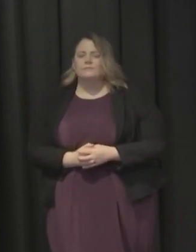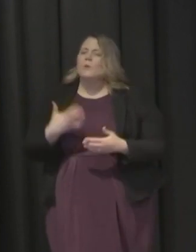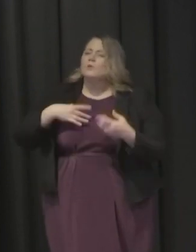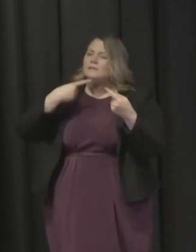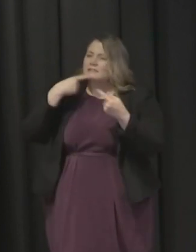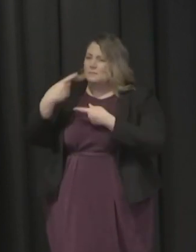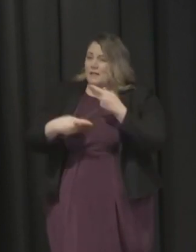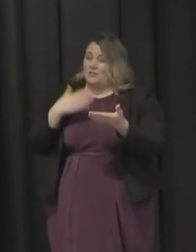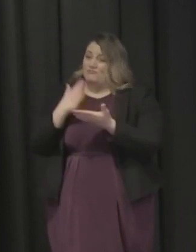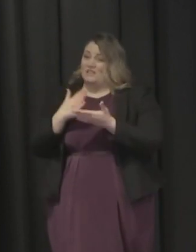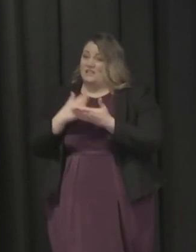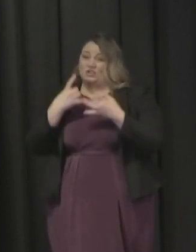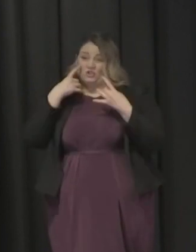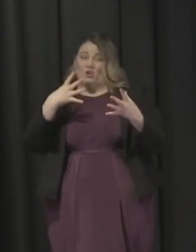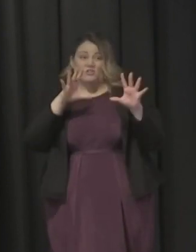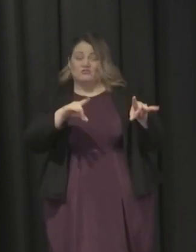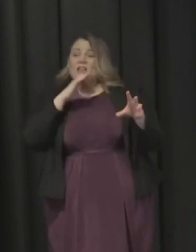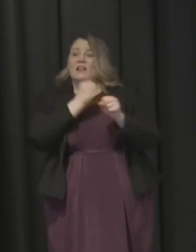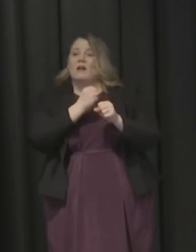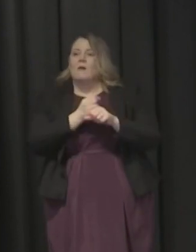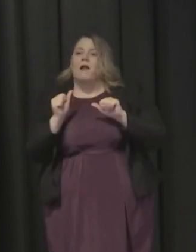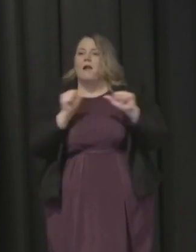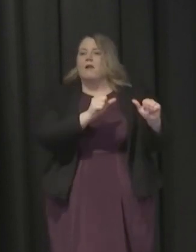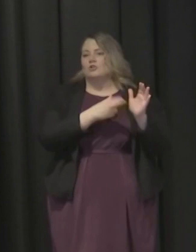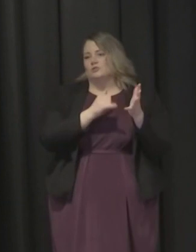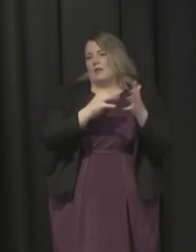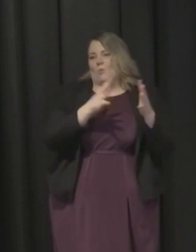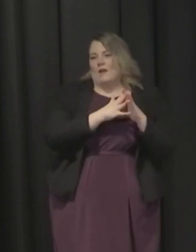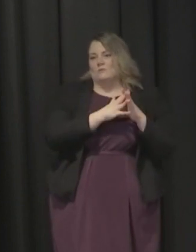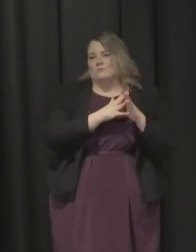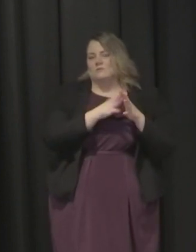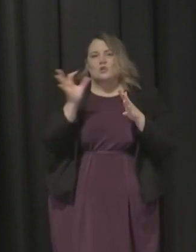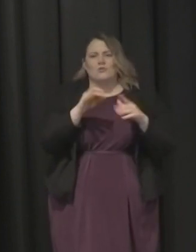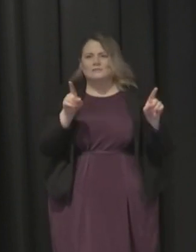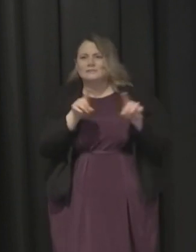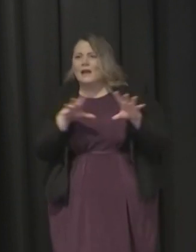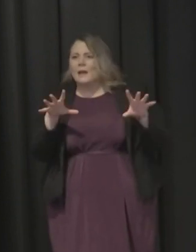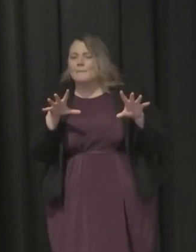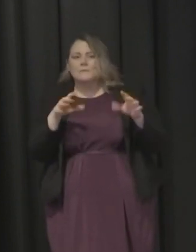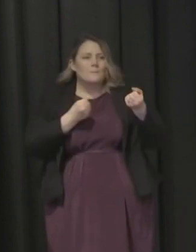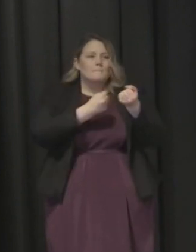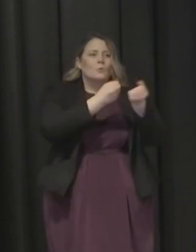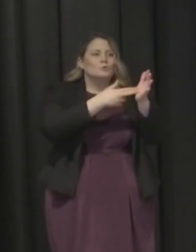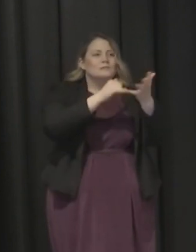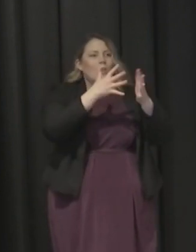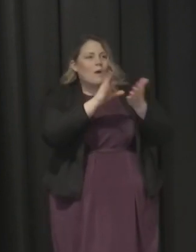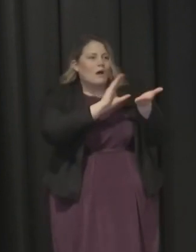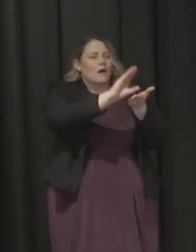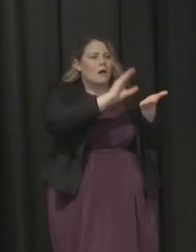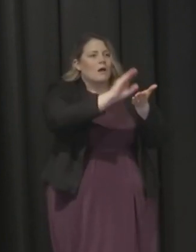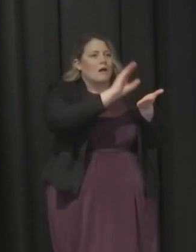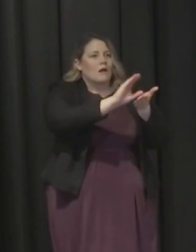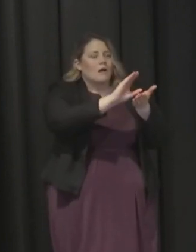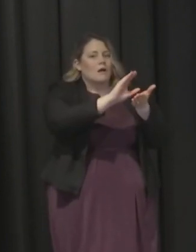this pandemic, New South Wales has received a free kick from the Prime Minister for Sydney. And the